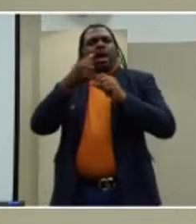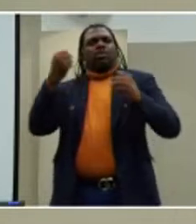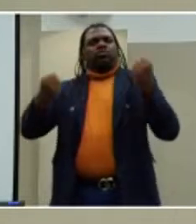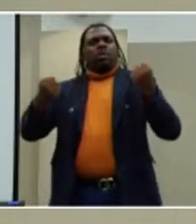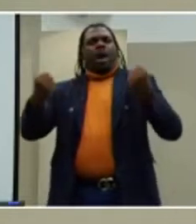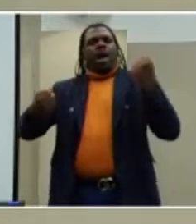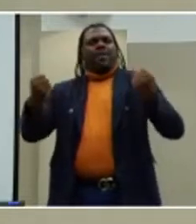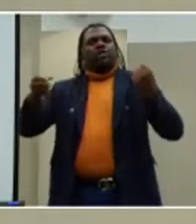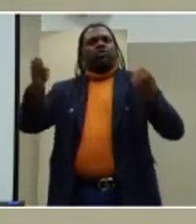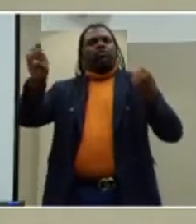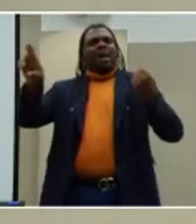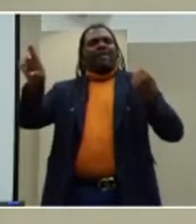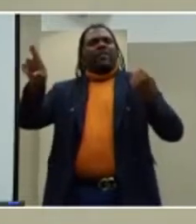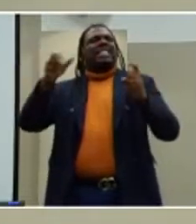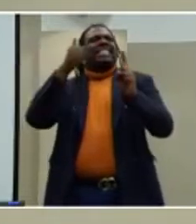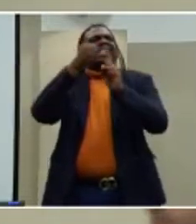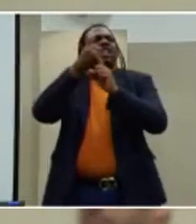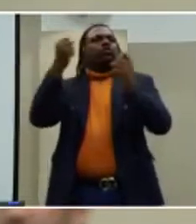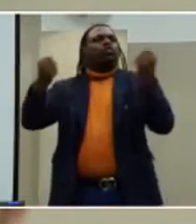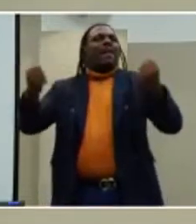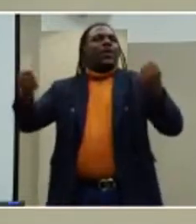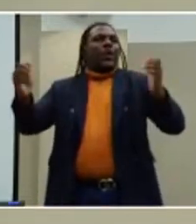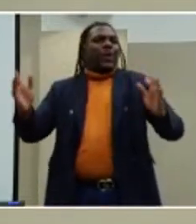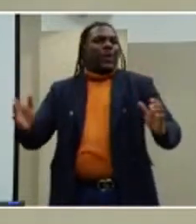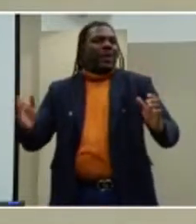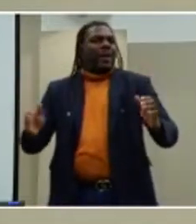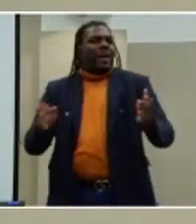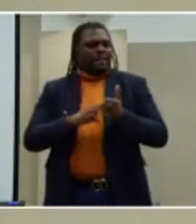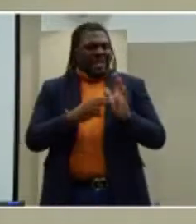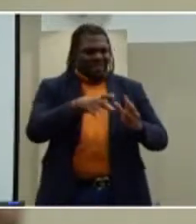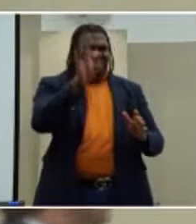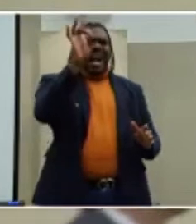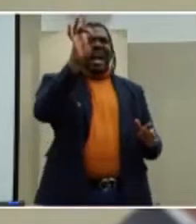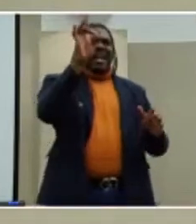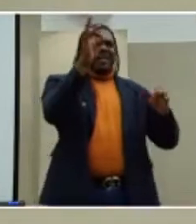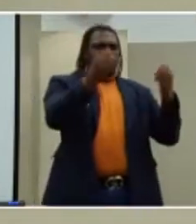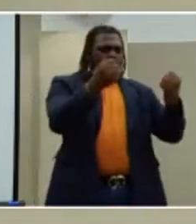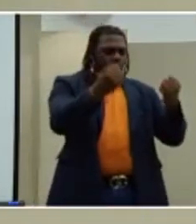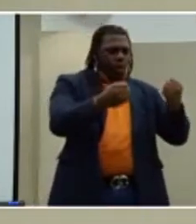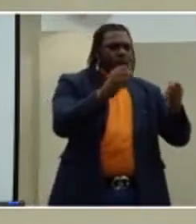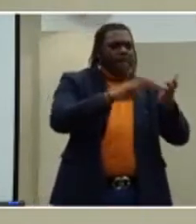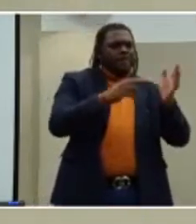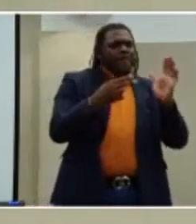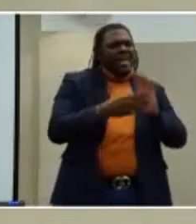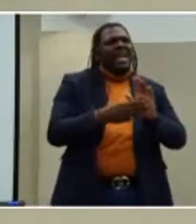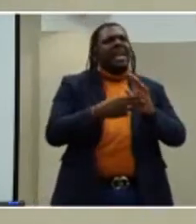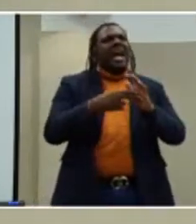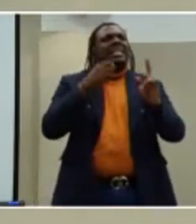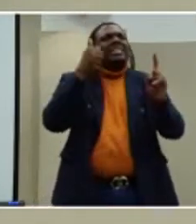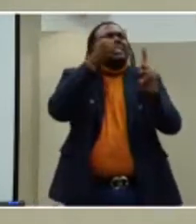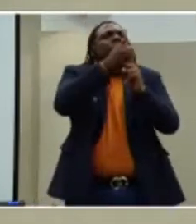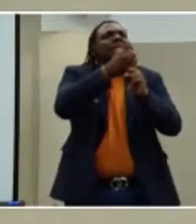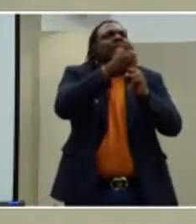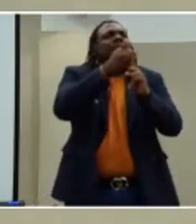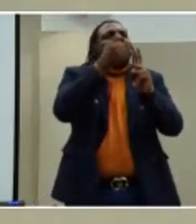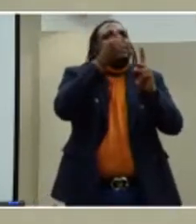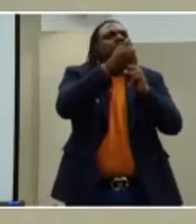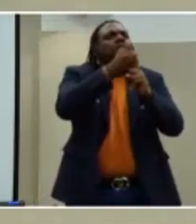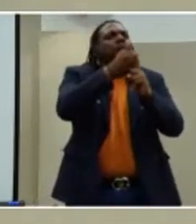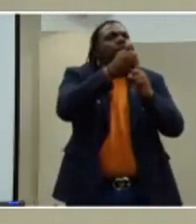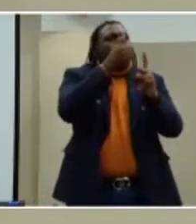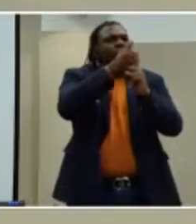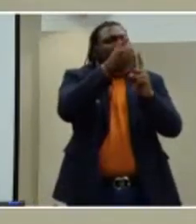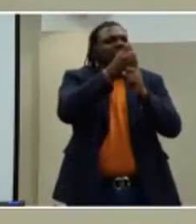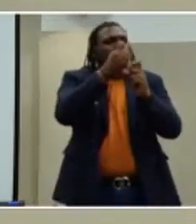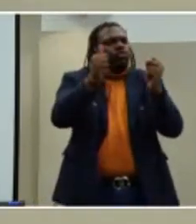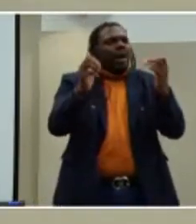community in terms of finding the vehicle, calling for an autonomous vehicle, ensuring that the vehicle